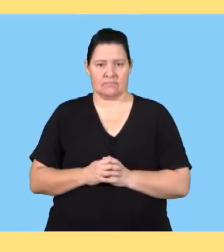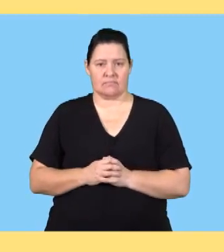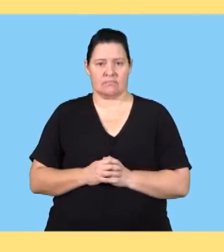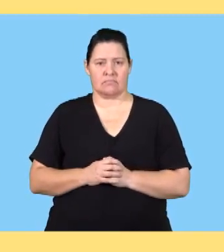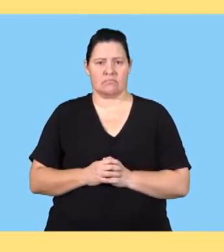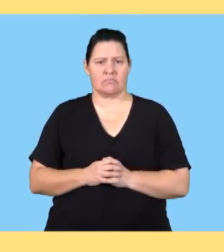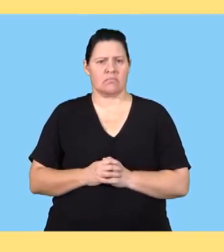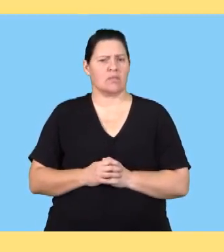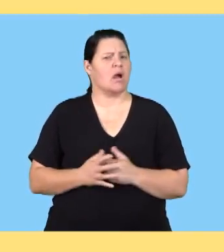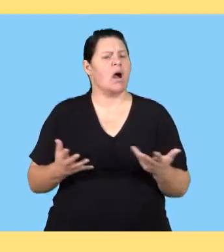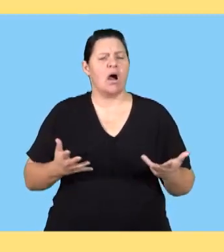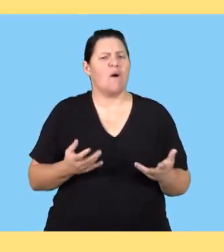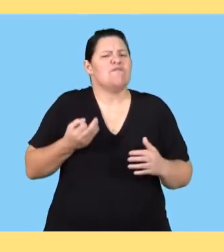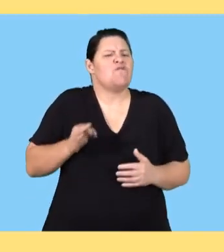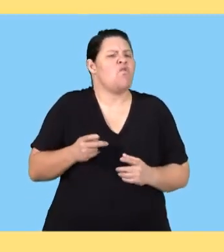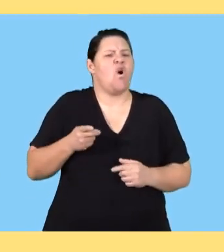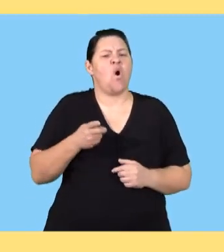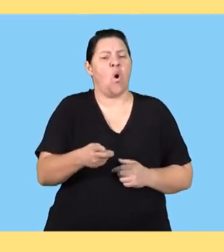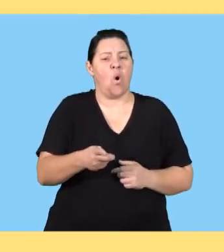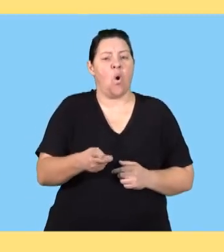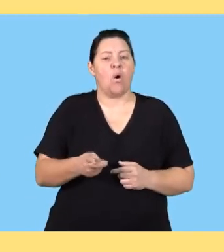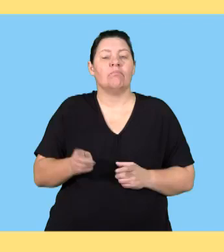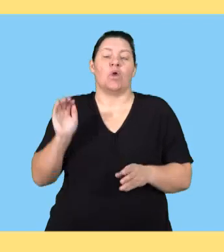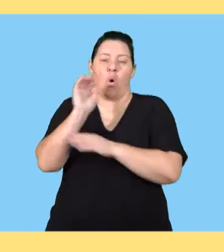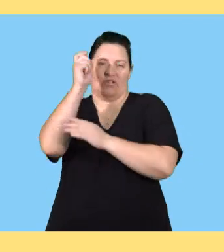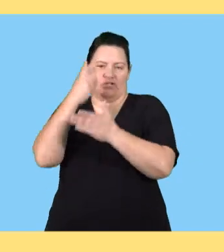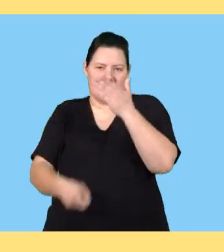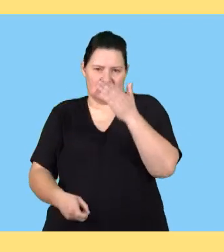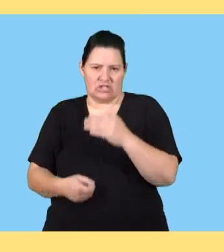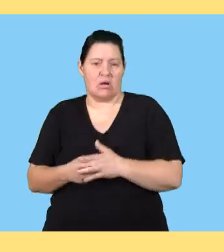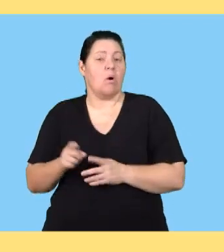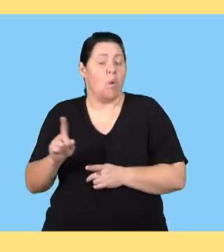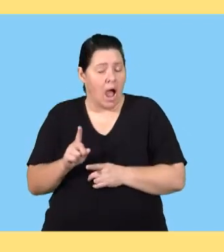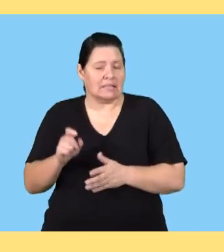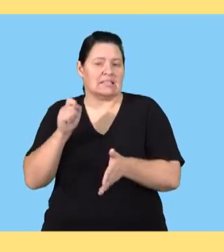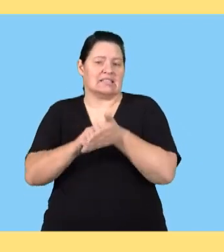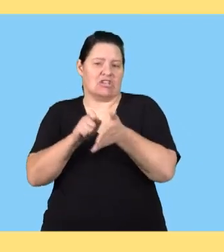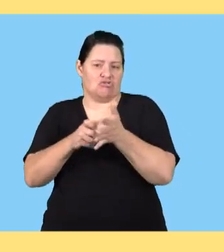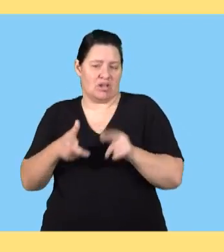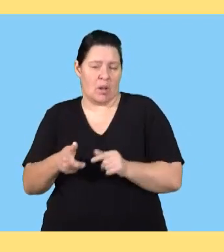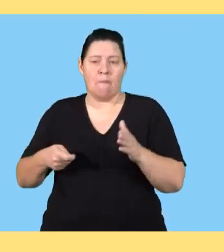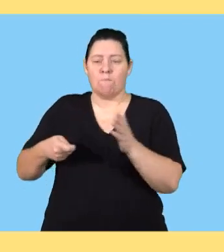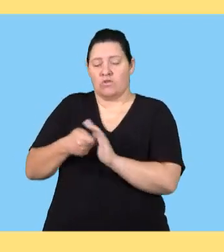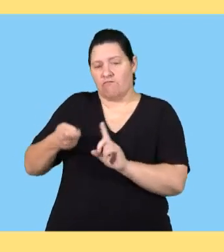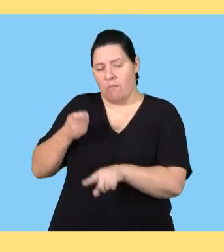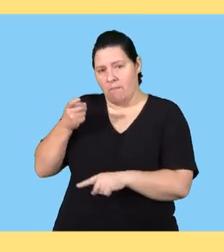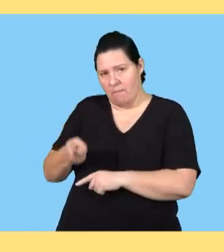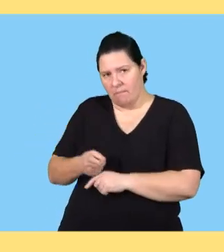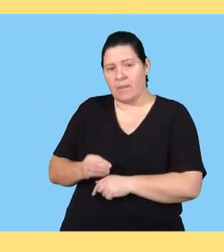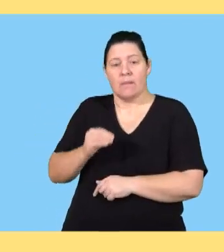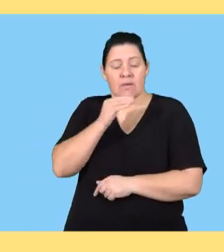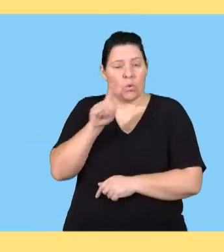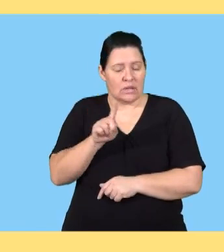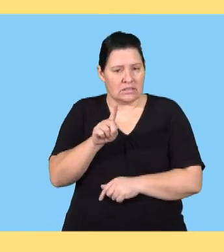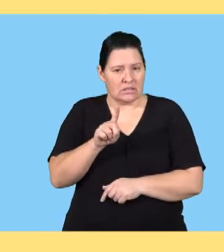1,250. But what was that for? He had overcharged us on stationery that we had bought from him. That